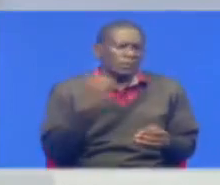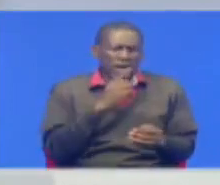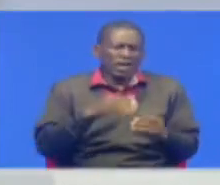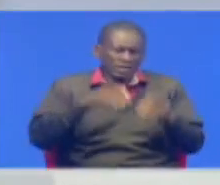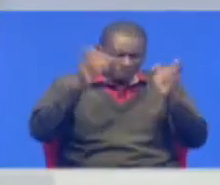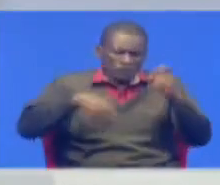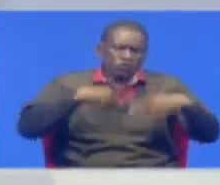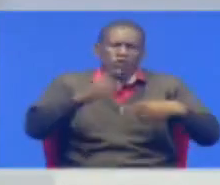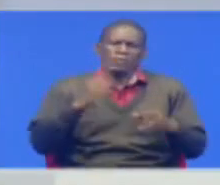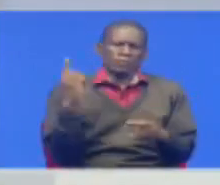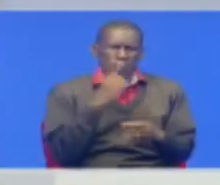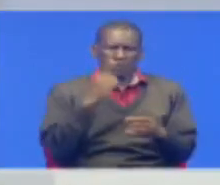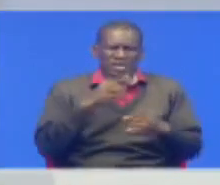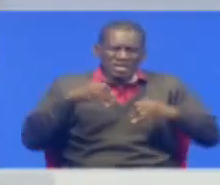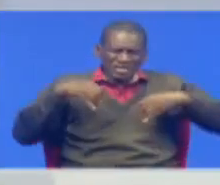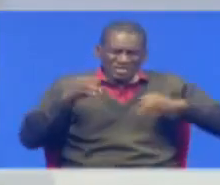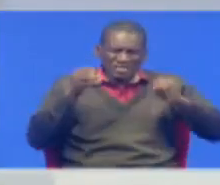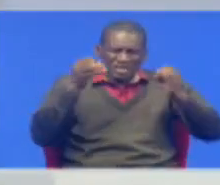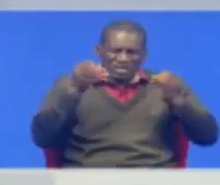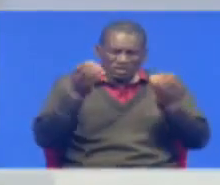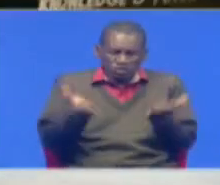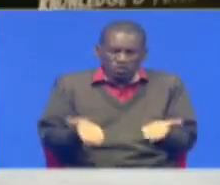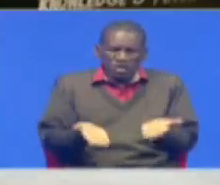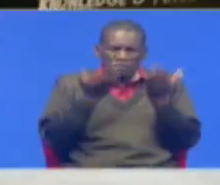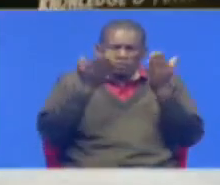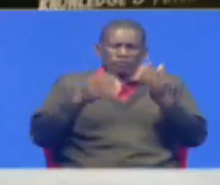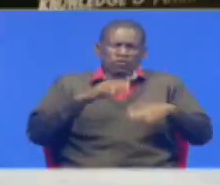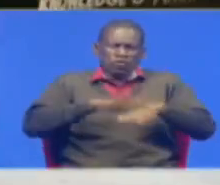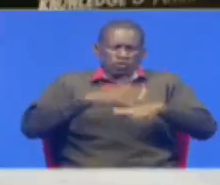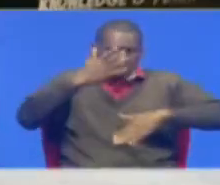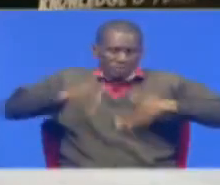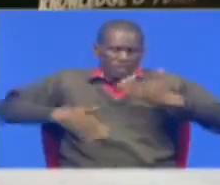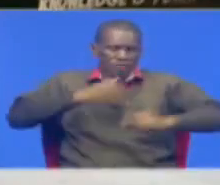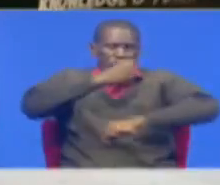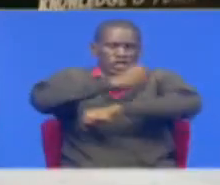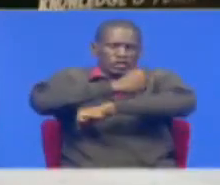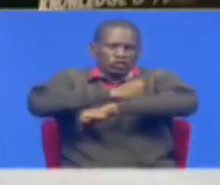enhancing discipline in the school. Rose Wangwe, NTV.